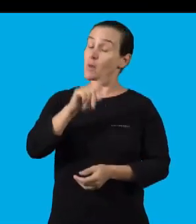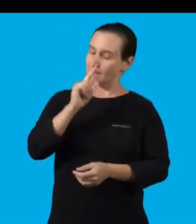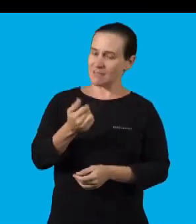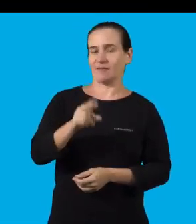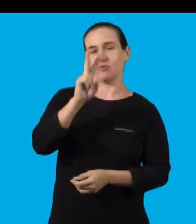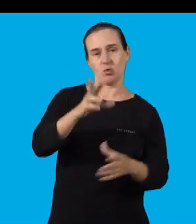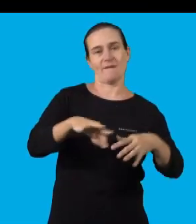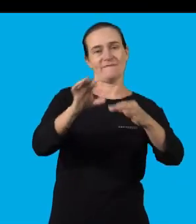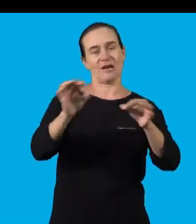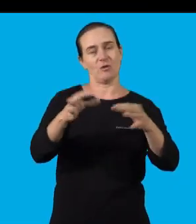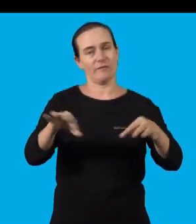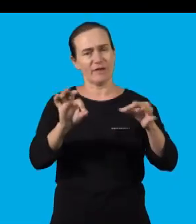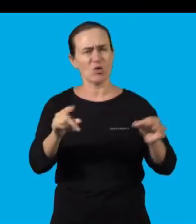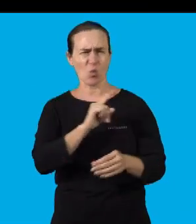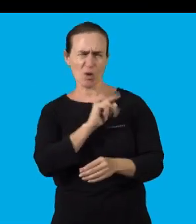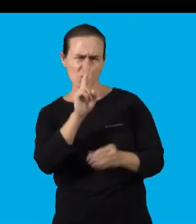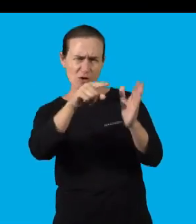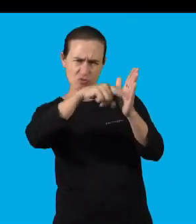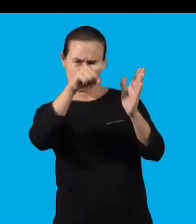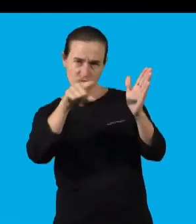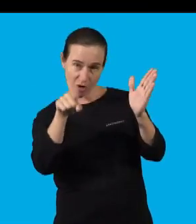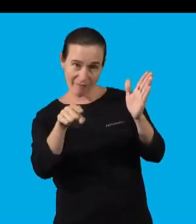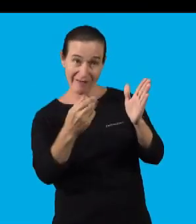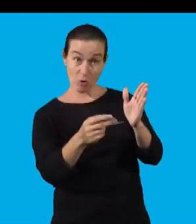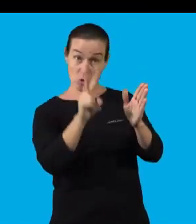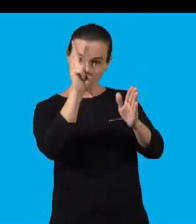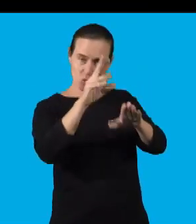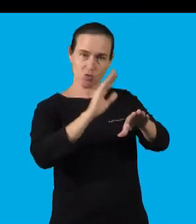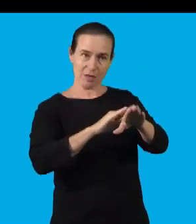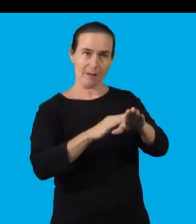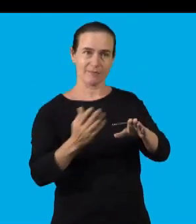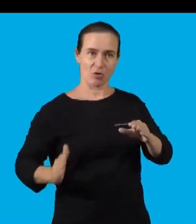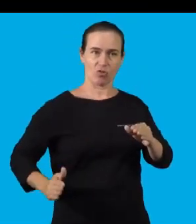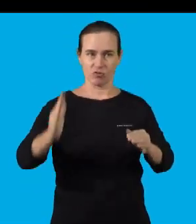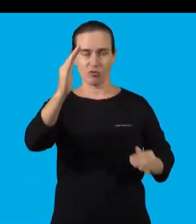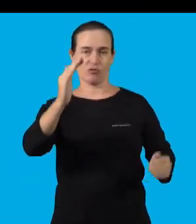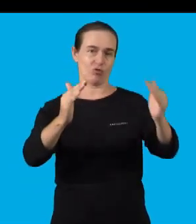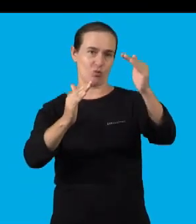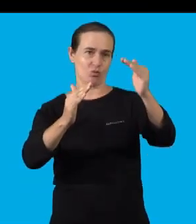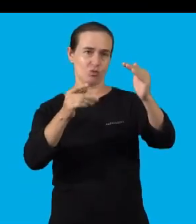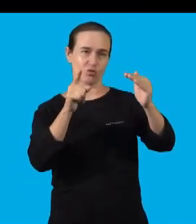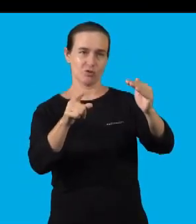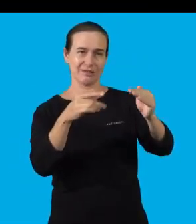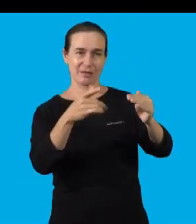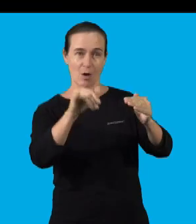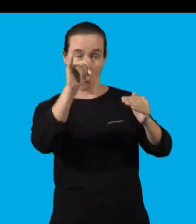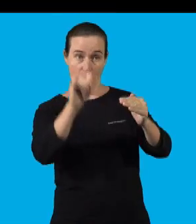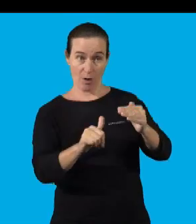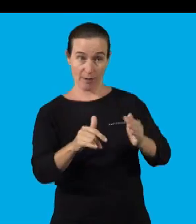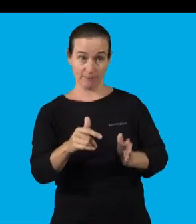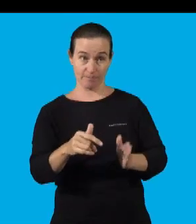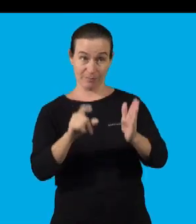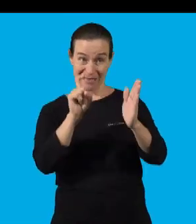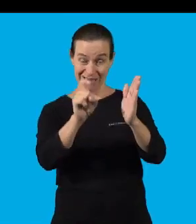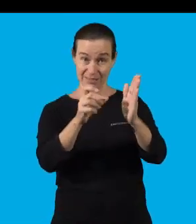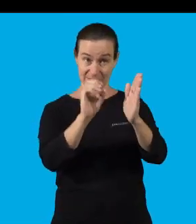have to get two values there, because when we look at our graph, it does intersect at two values at that point there, which is on